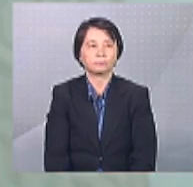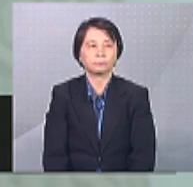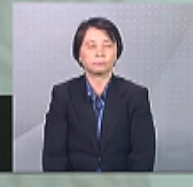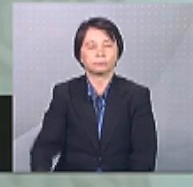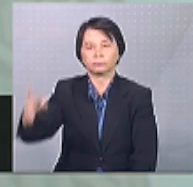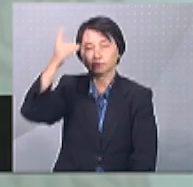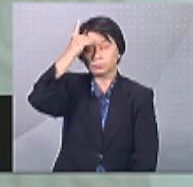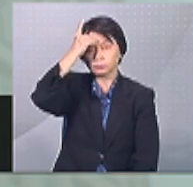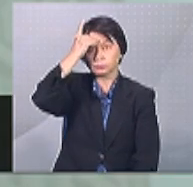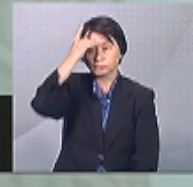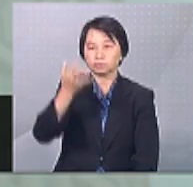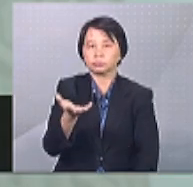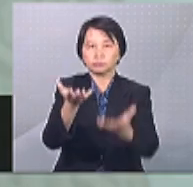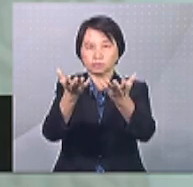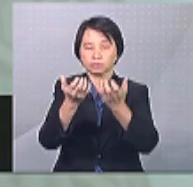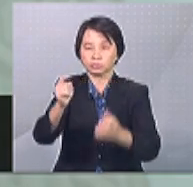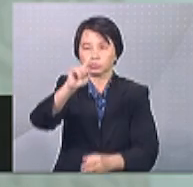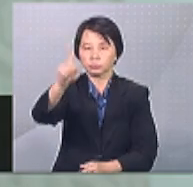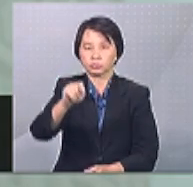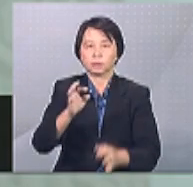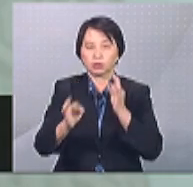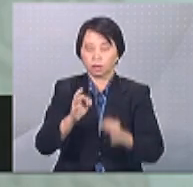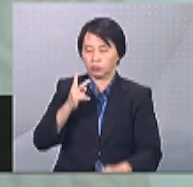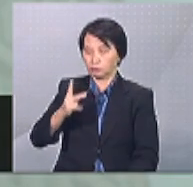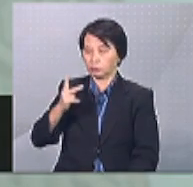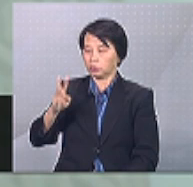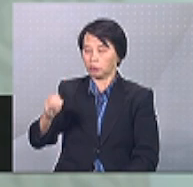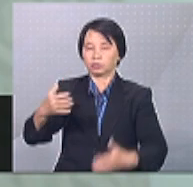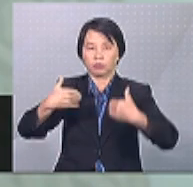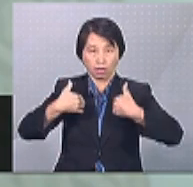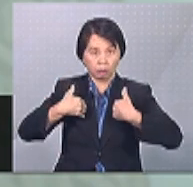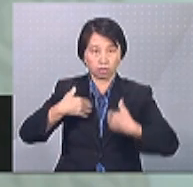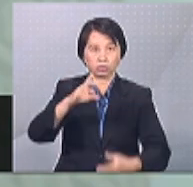Datuk, nak tanya kalau pihak KKM ada data